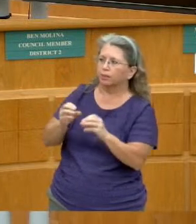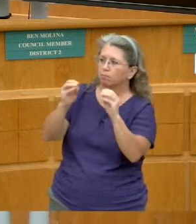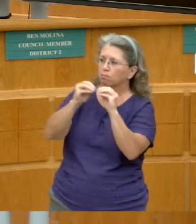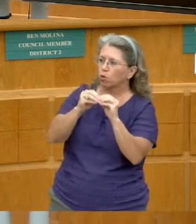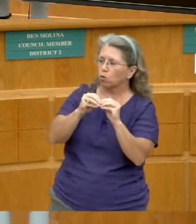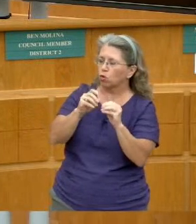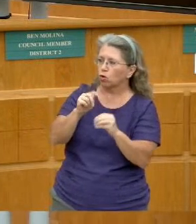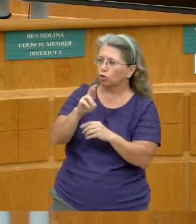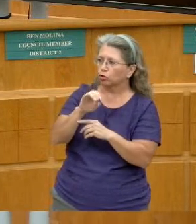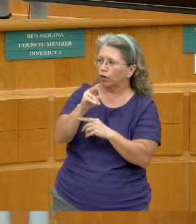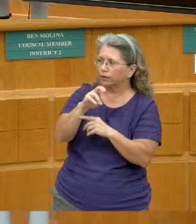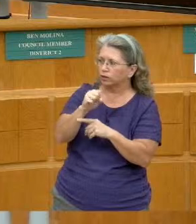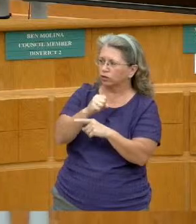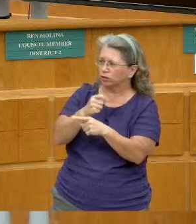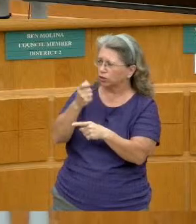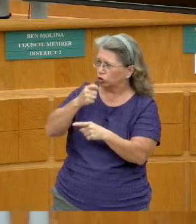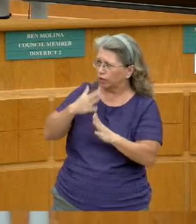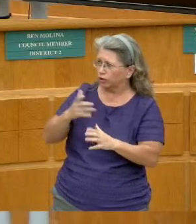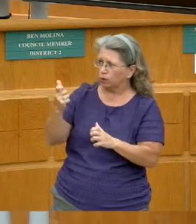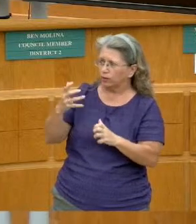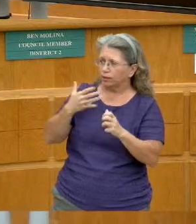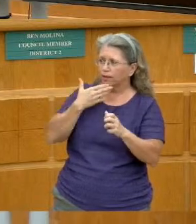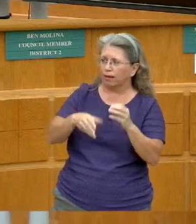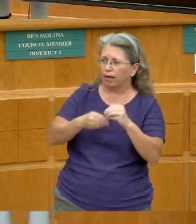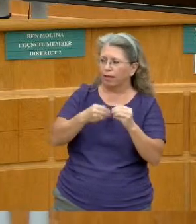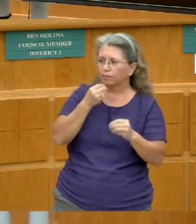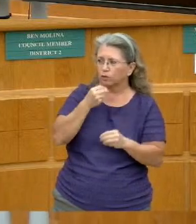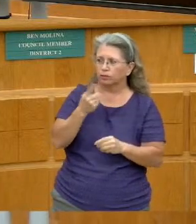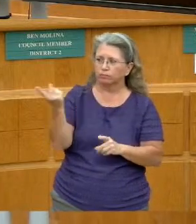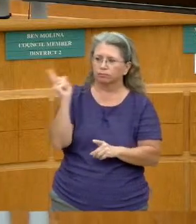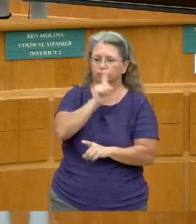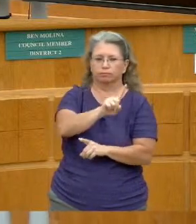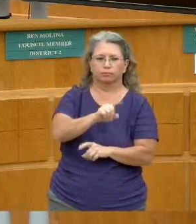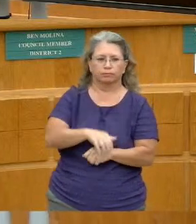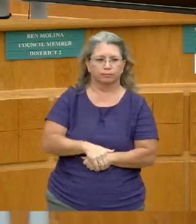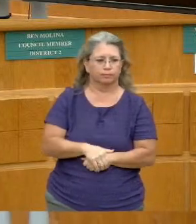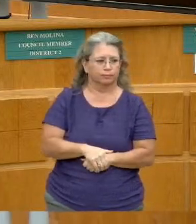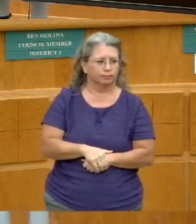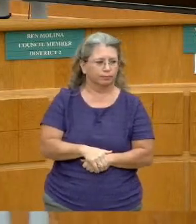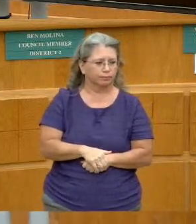you want to add additional comments? Just that the state of Texas,